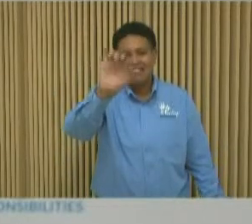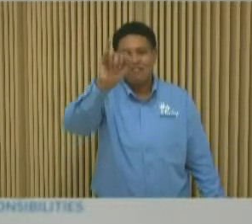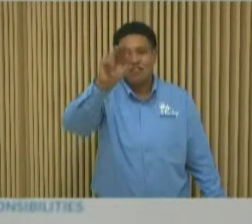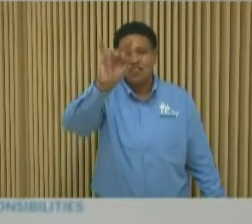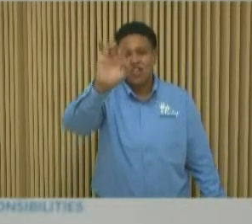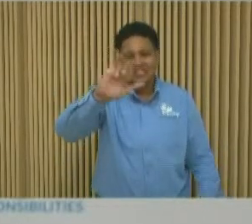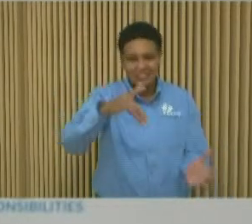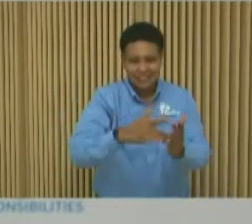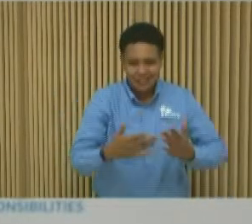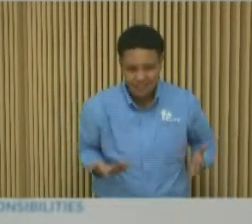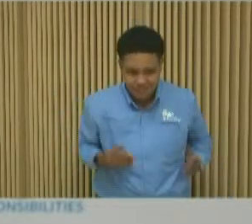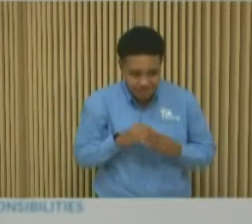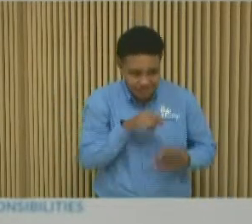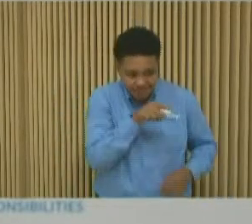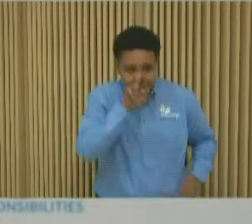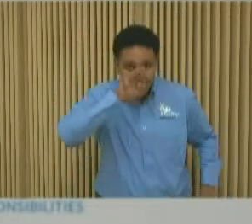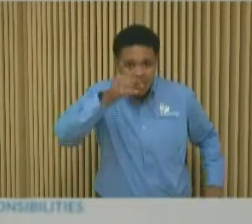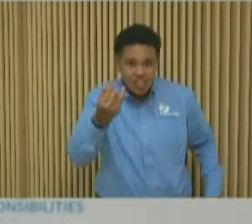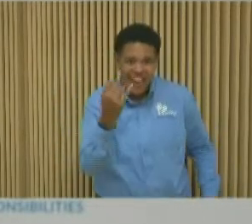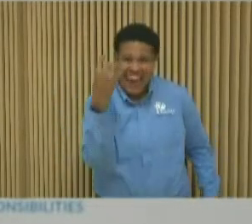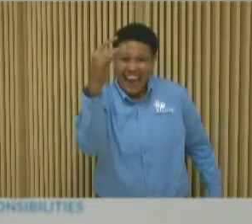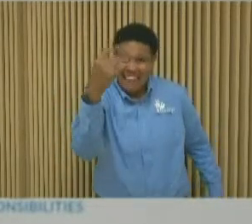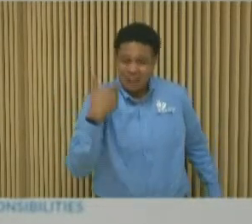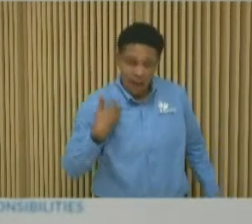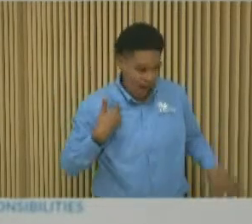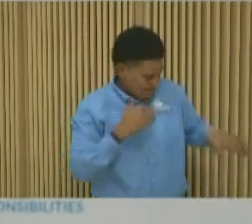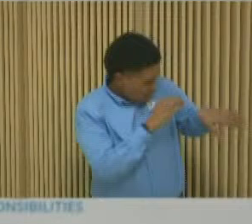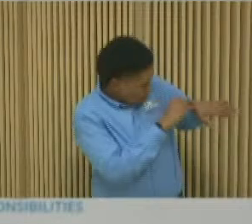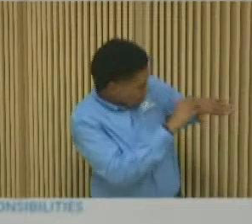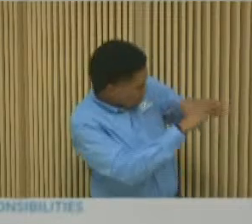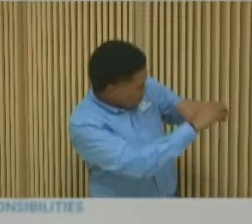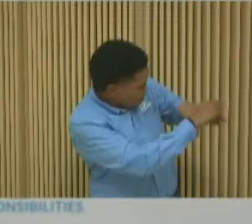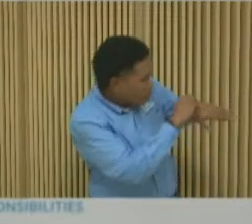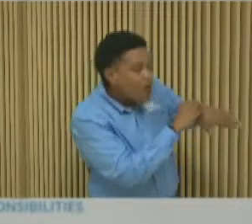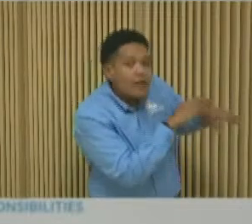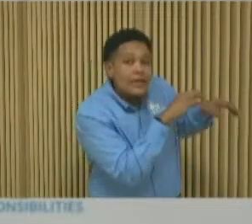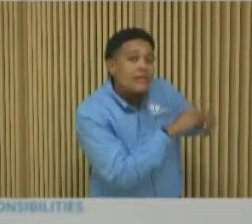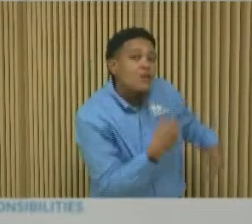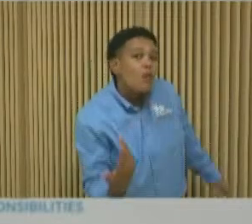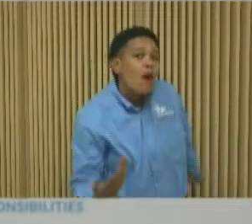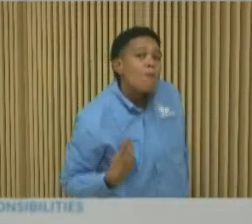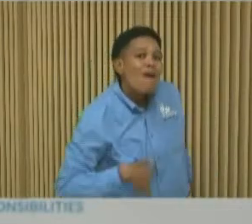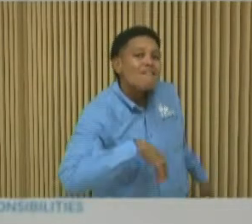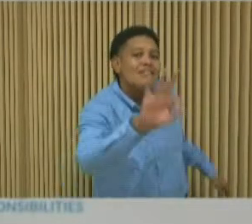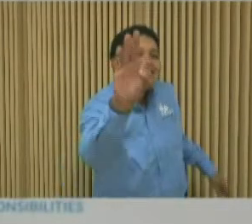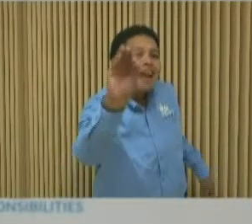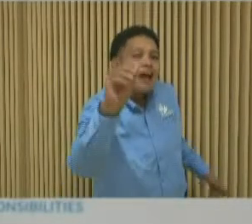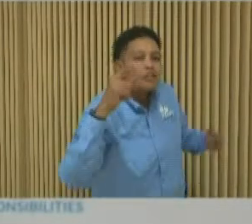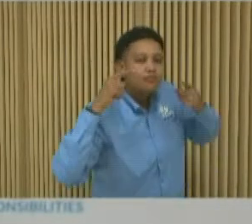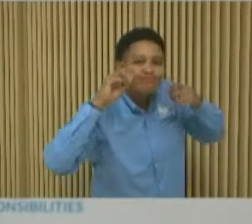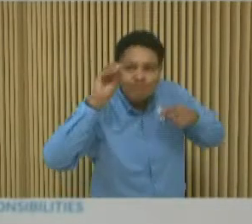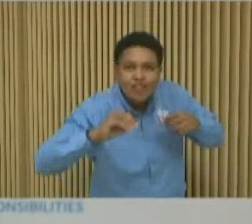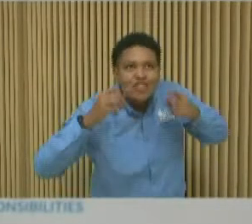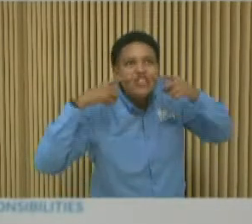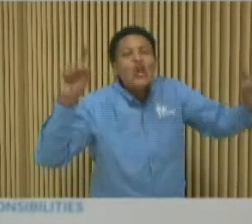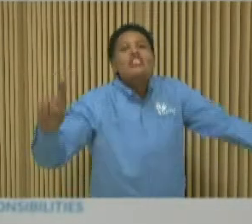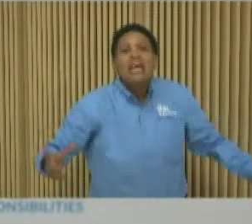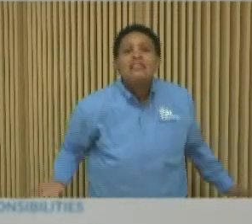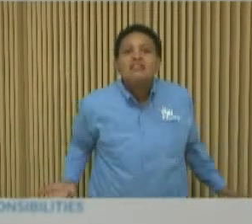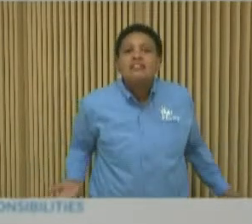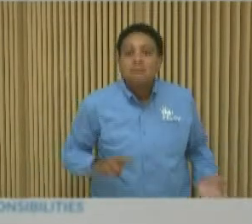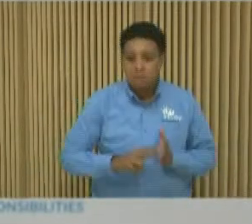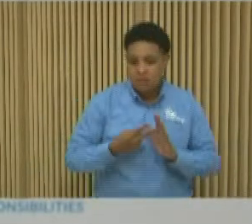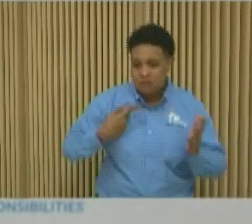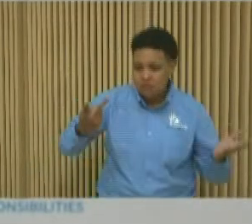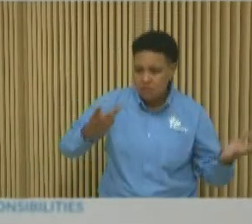18 restorative justice centers, we have a 90% success rate where people having